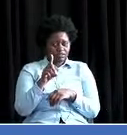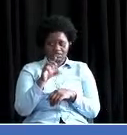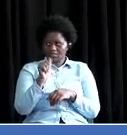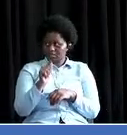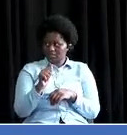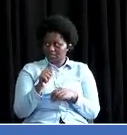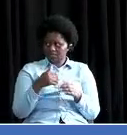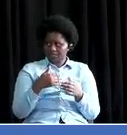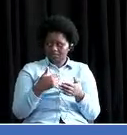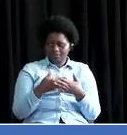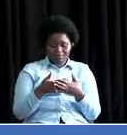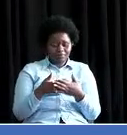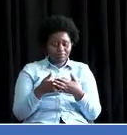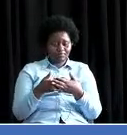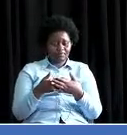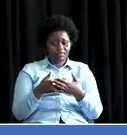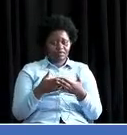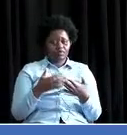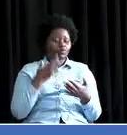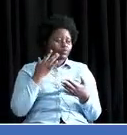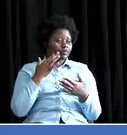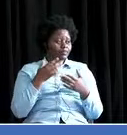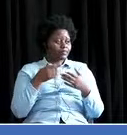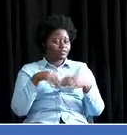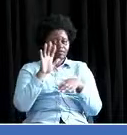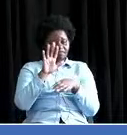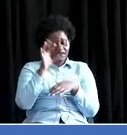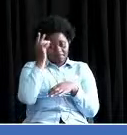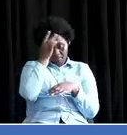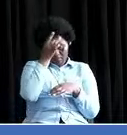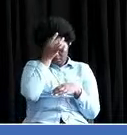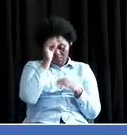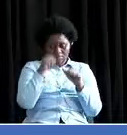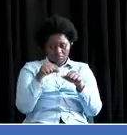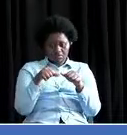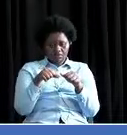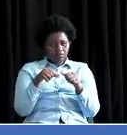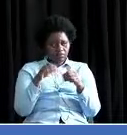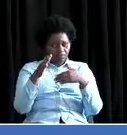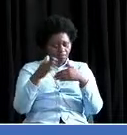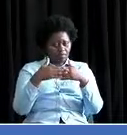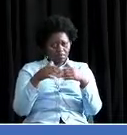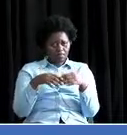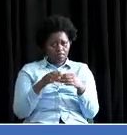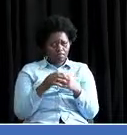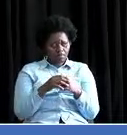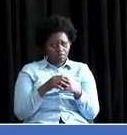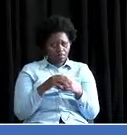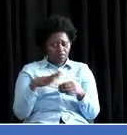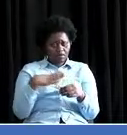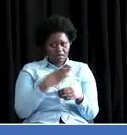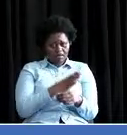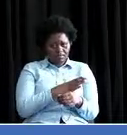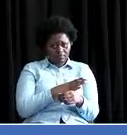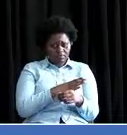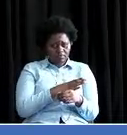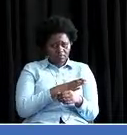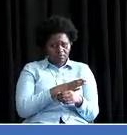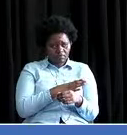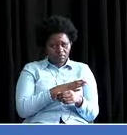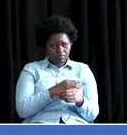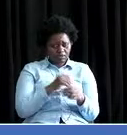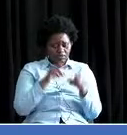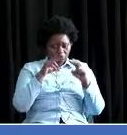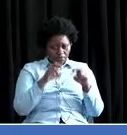that were said here when you attend the meeting for 5 minutes. I think we will be writing formally to you because I think Councillor Mnagati needs to